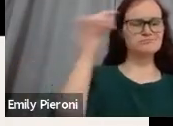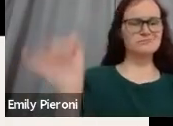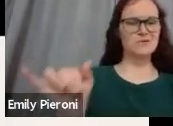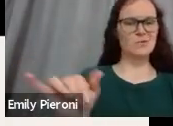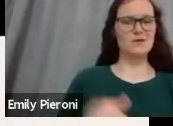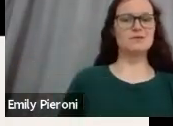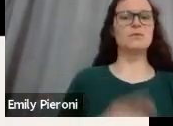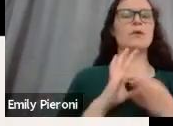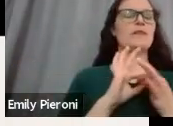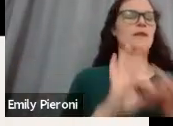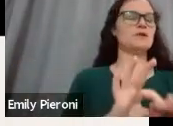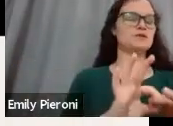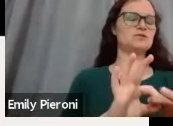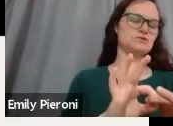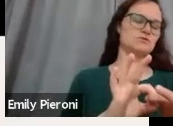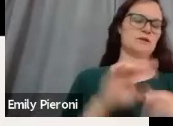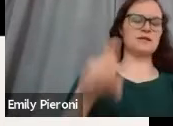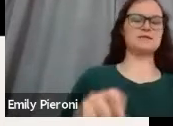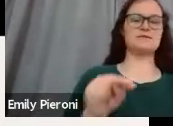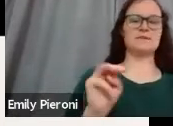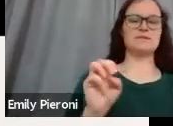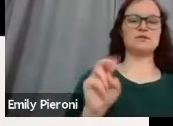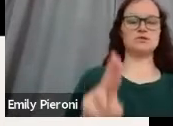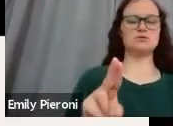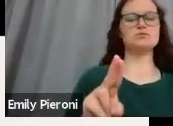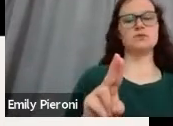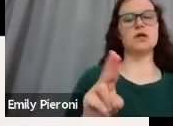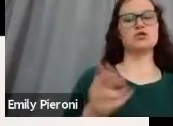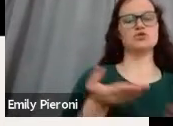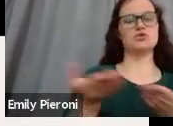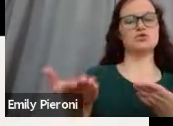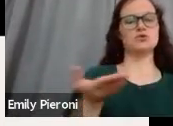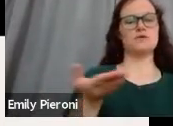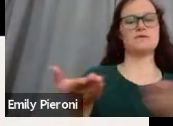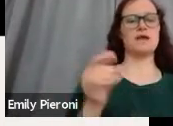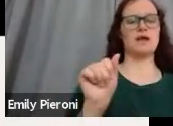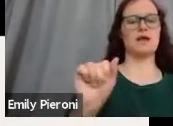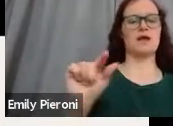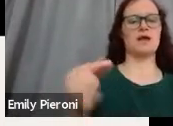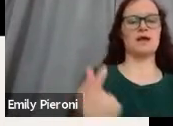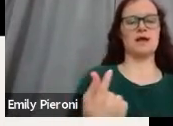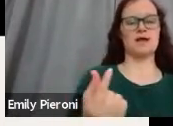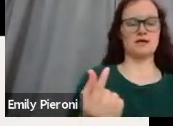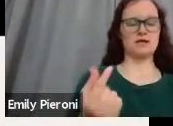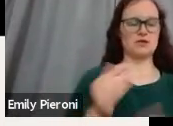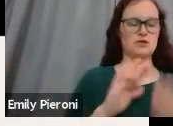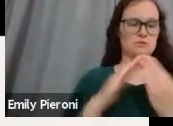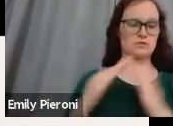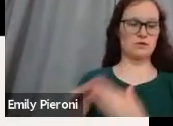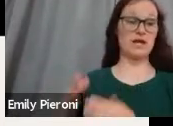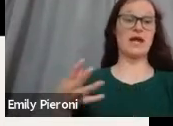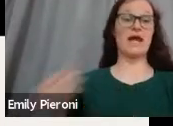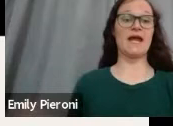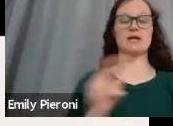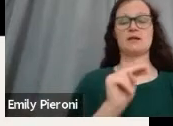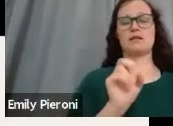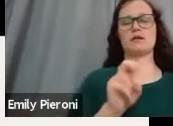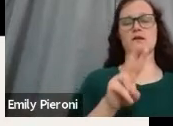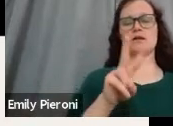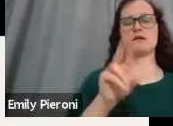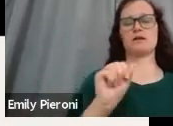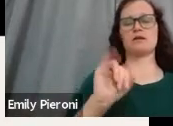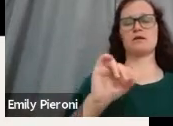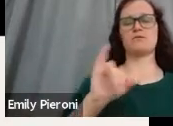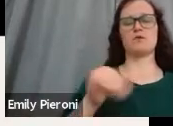of the mission of NMSU and to serve the agricultural community of the Navajo Nation and San Juan County and the state and the nation